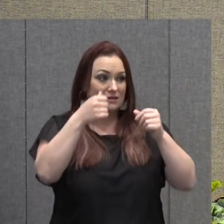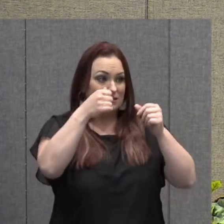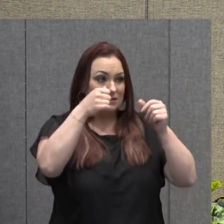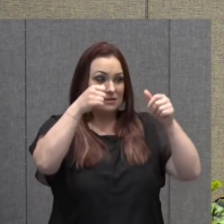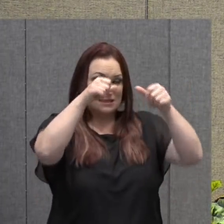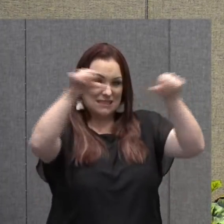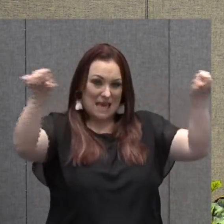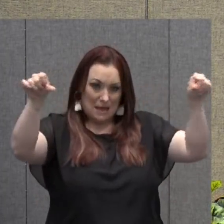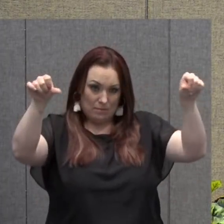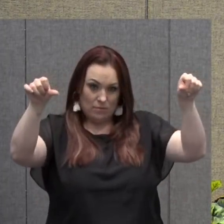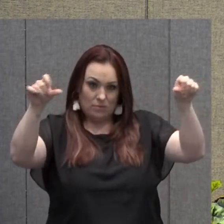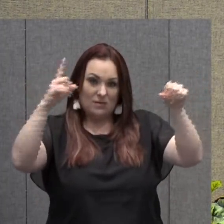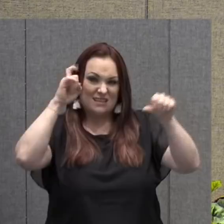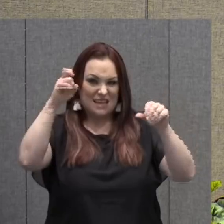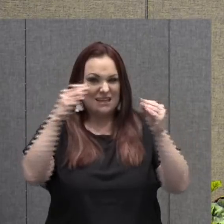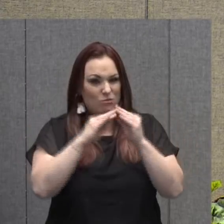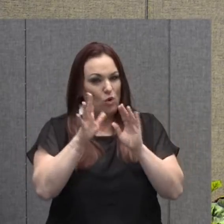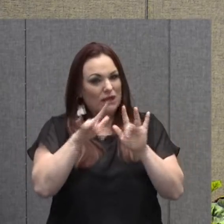some tape.